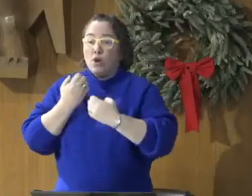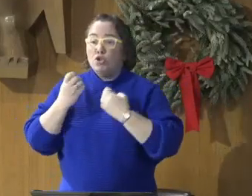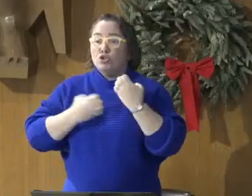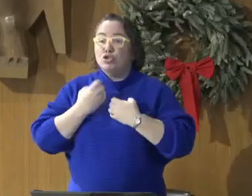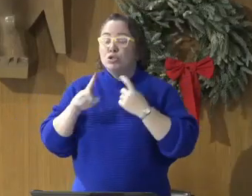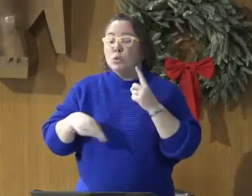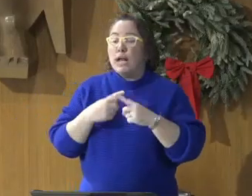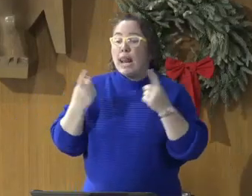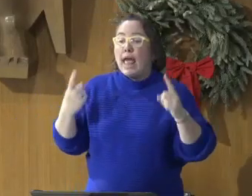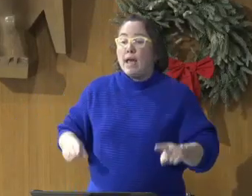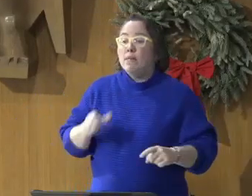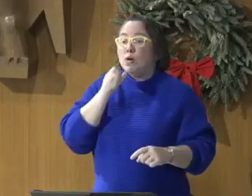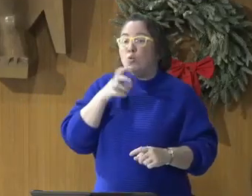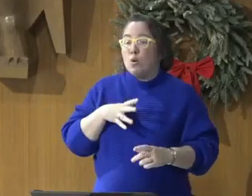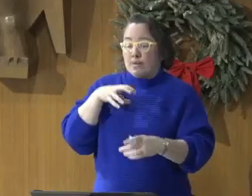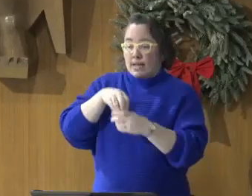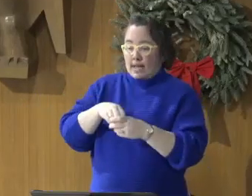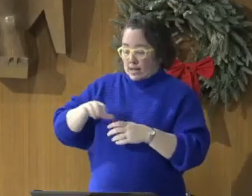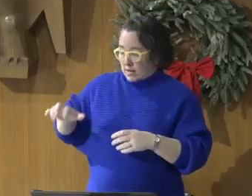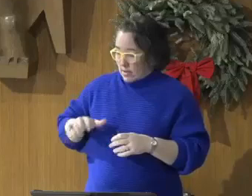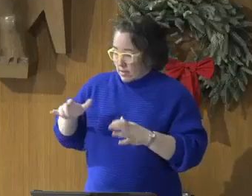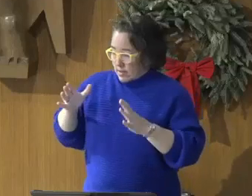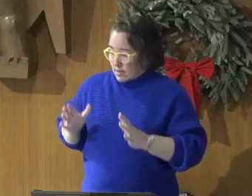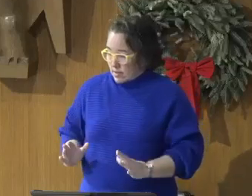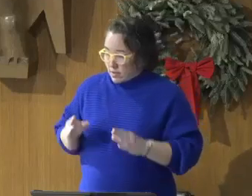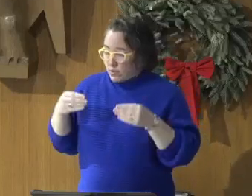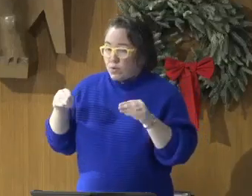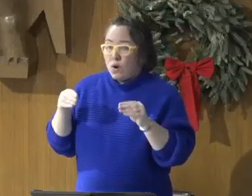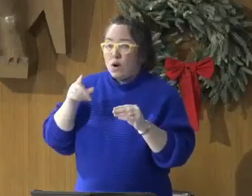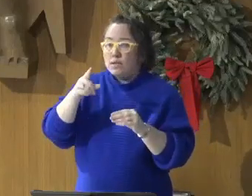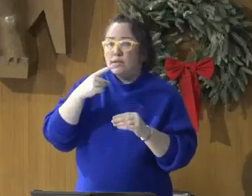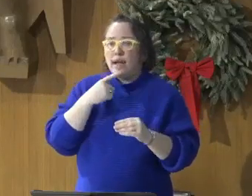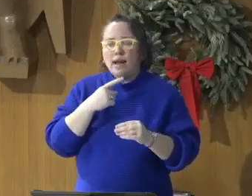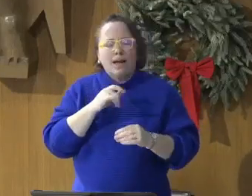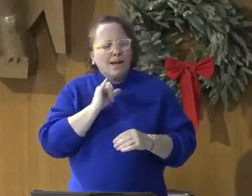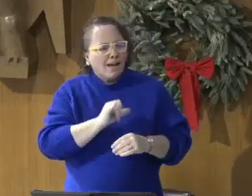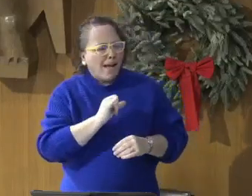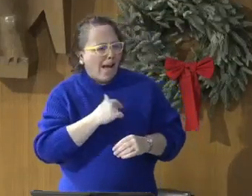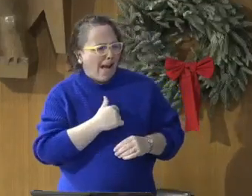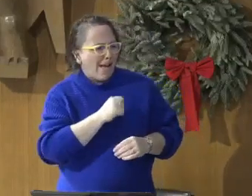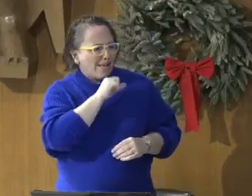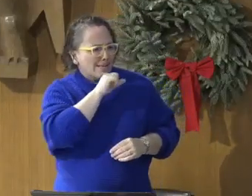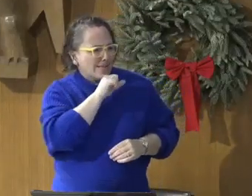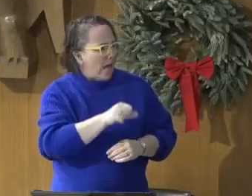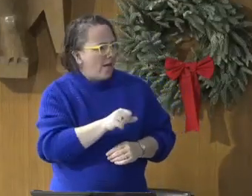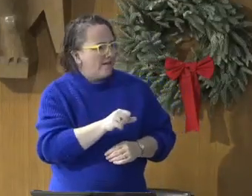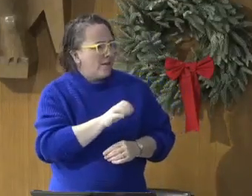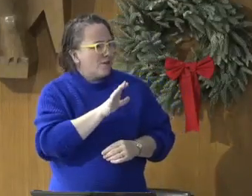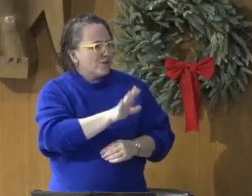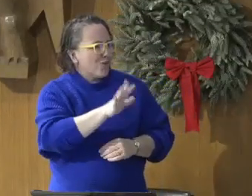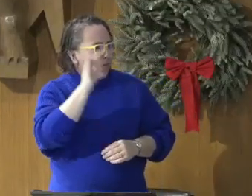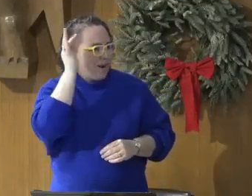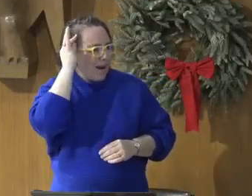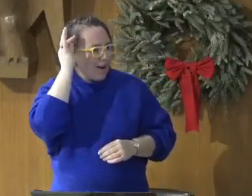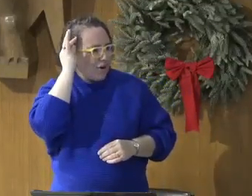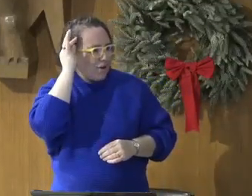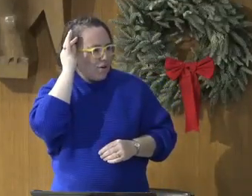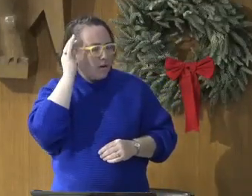cashier at the grocery store said in the most genuine way, I love your hair.